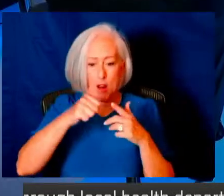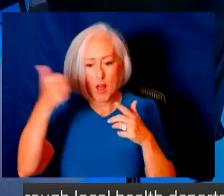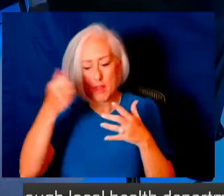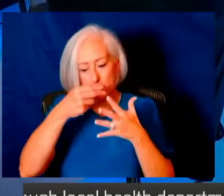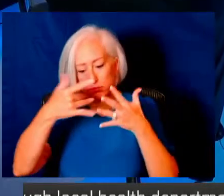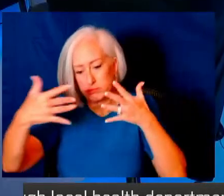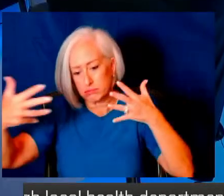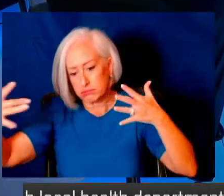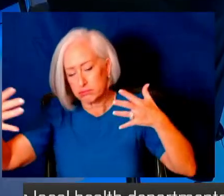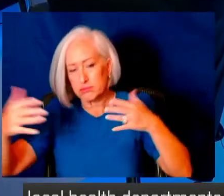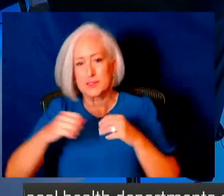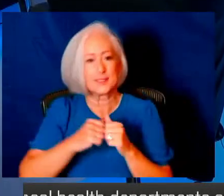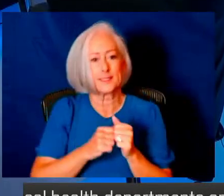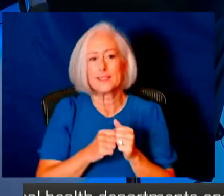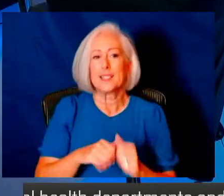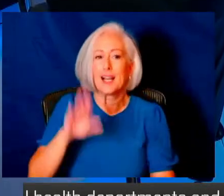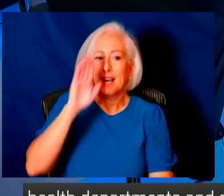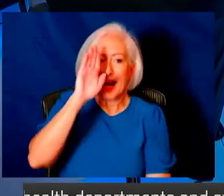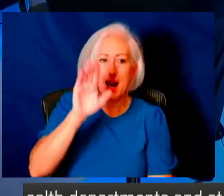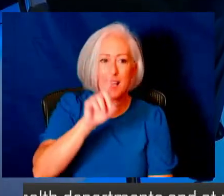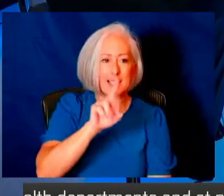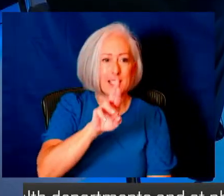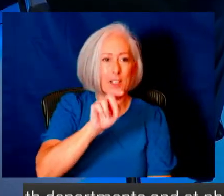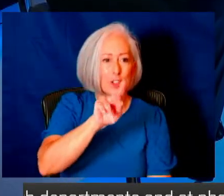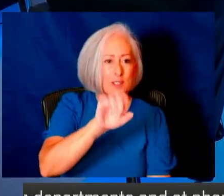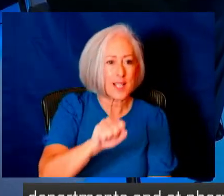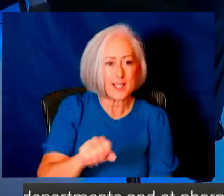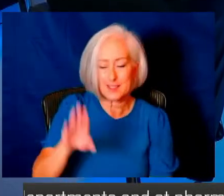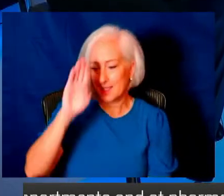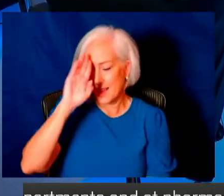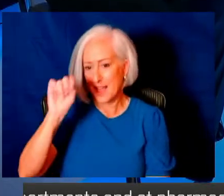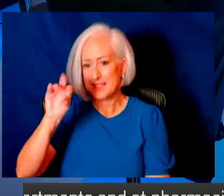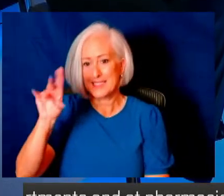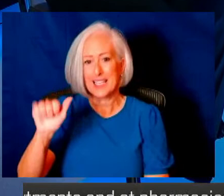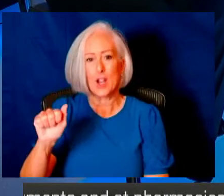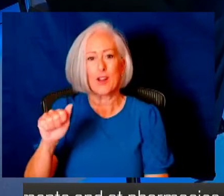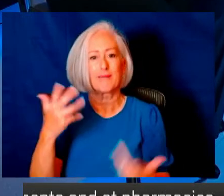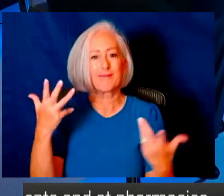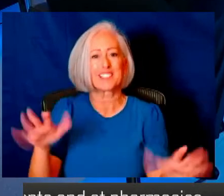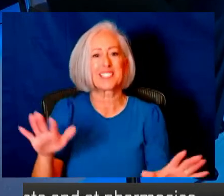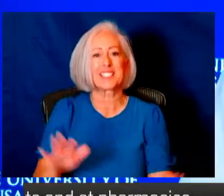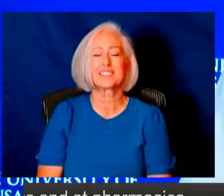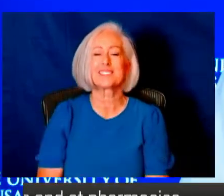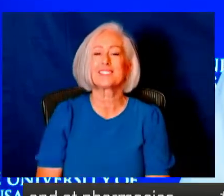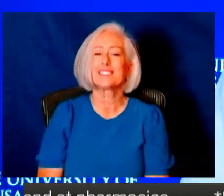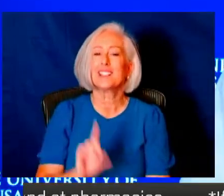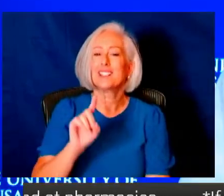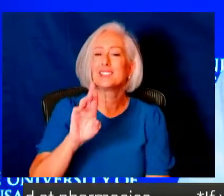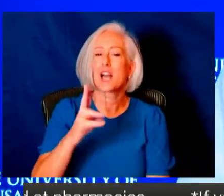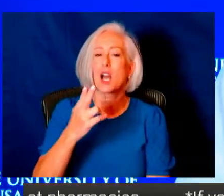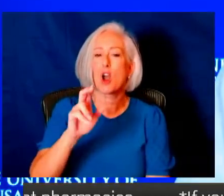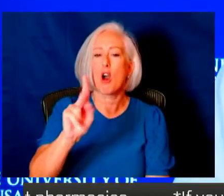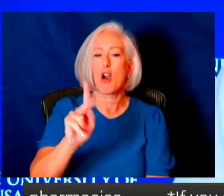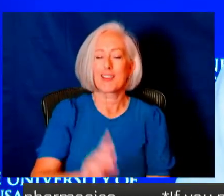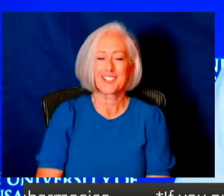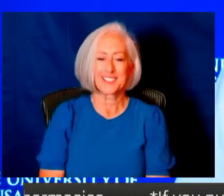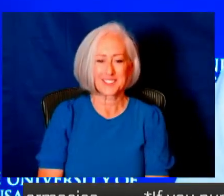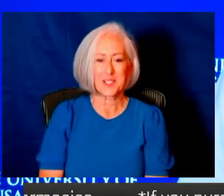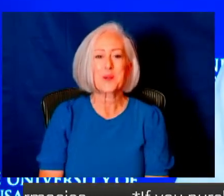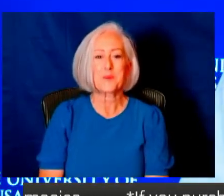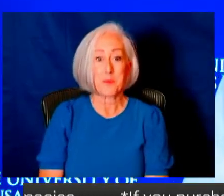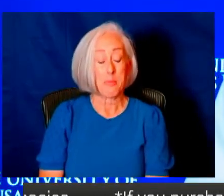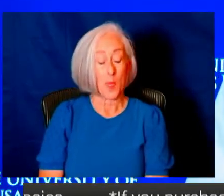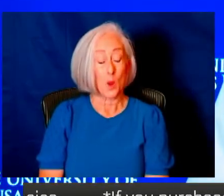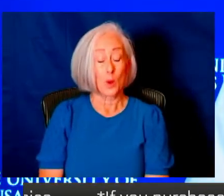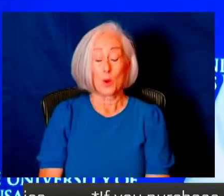Dr. Stites. Hi, Sierra. And that's it. I love it. Doc Cock, final thoughts? Yeah, I think, after this, I think I'm going